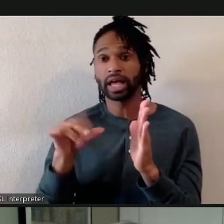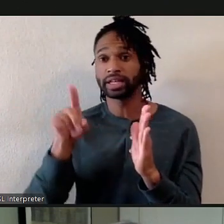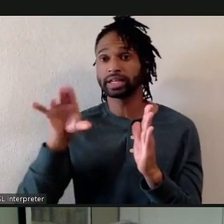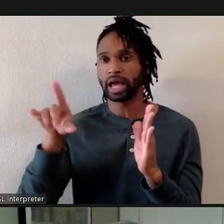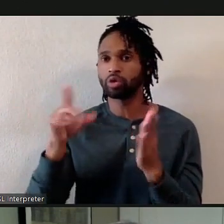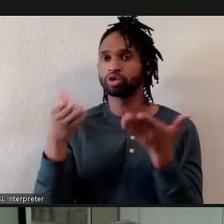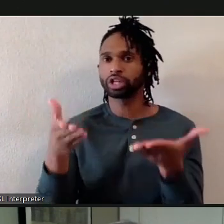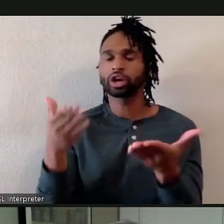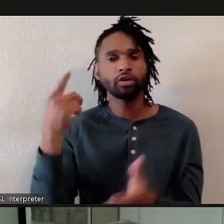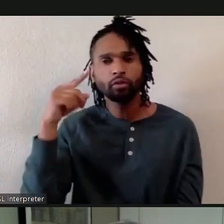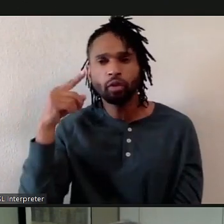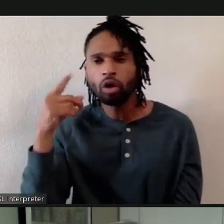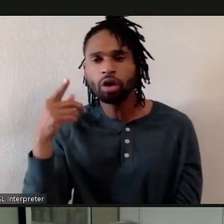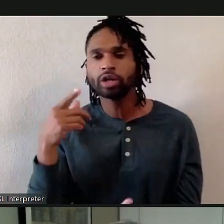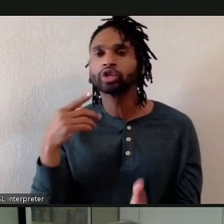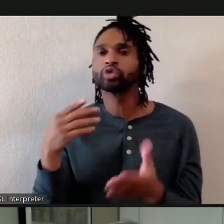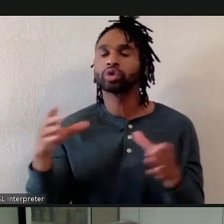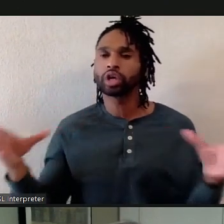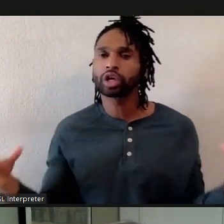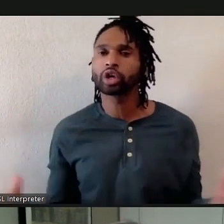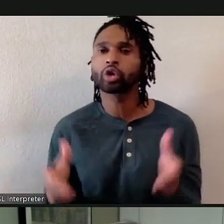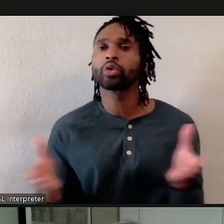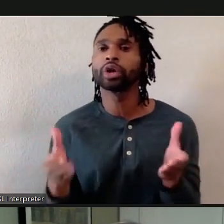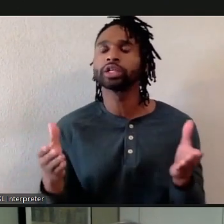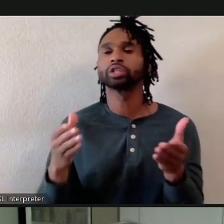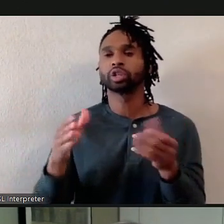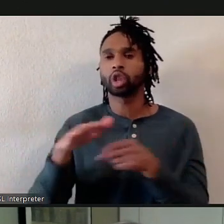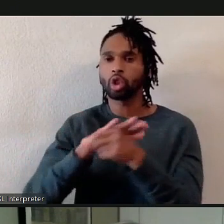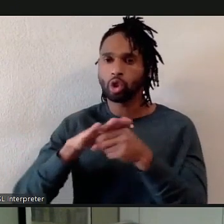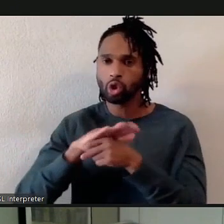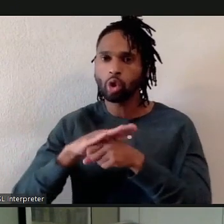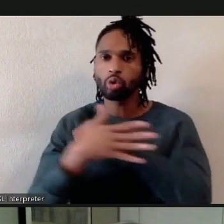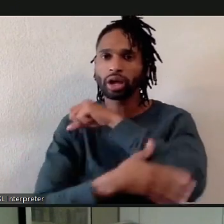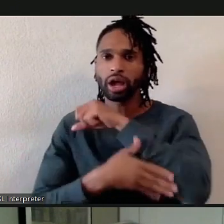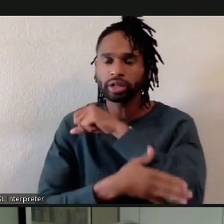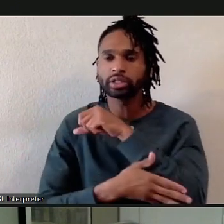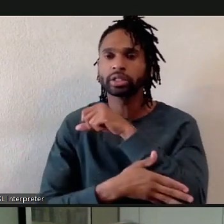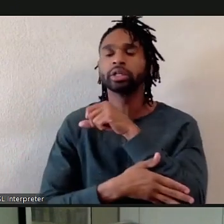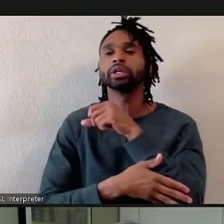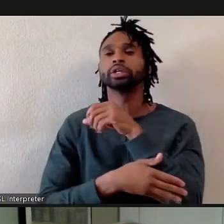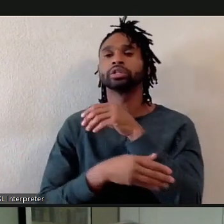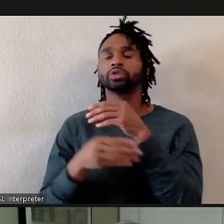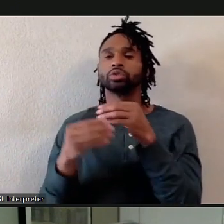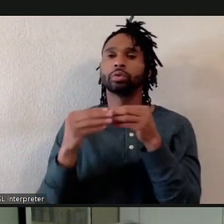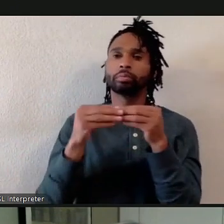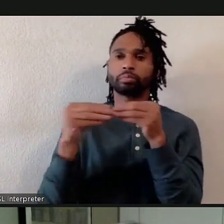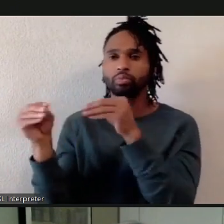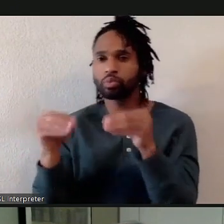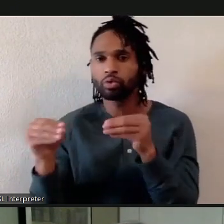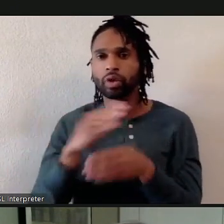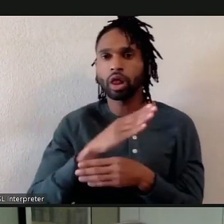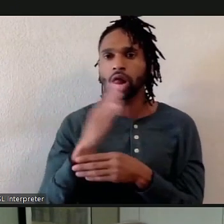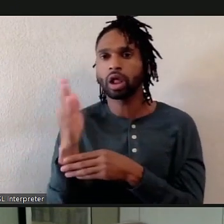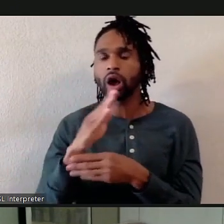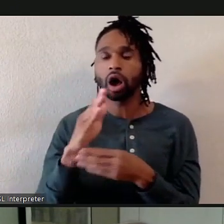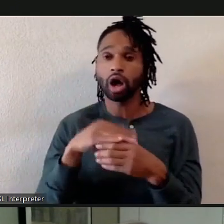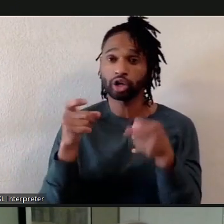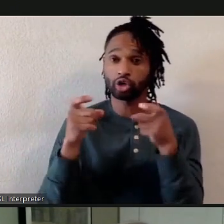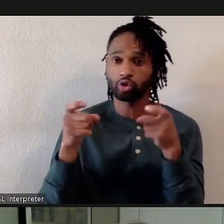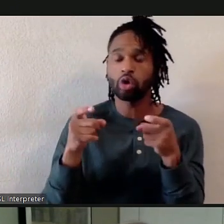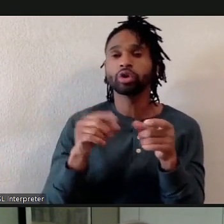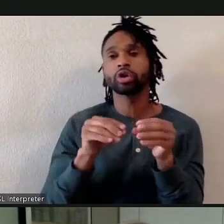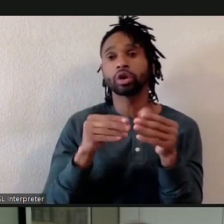to encourage local counties to own and move on control when they're moving towards stay at